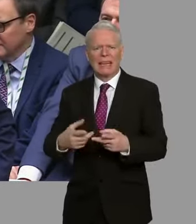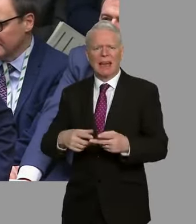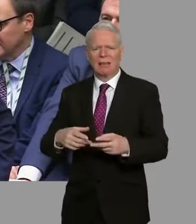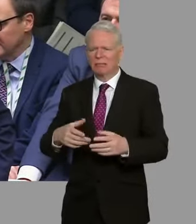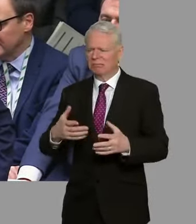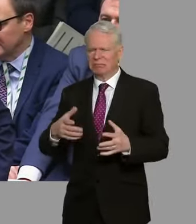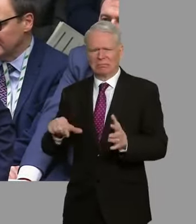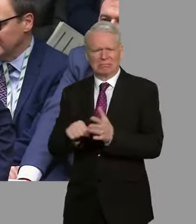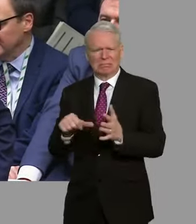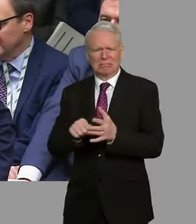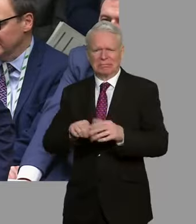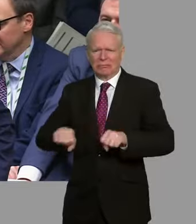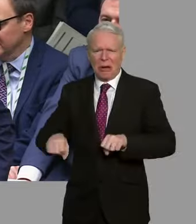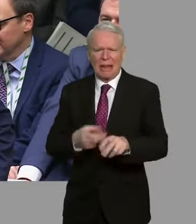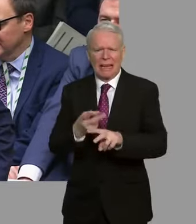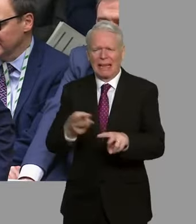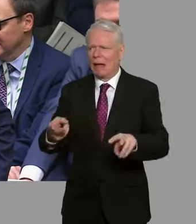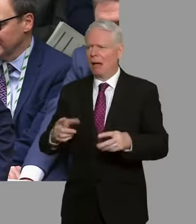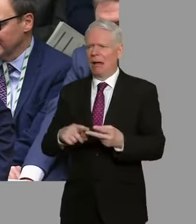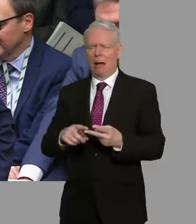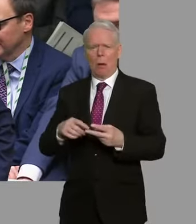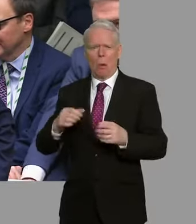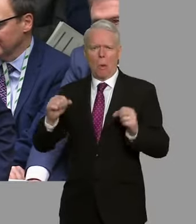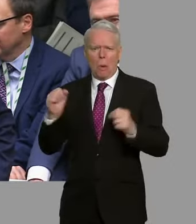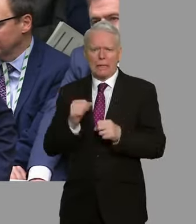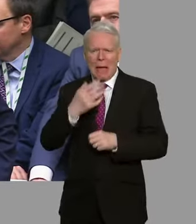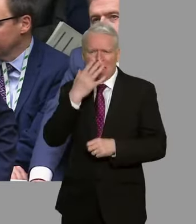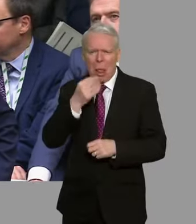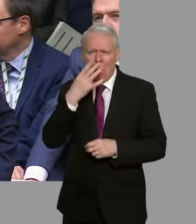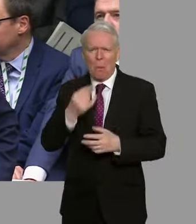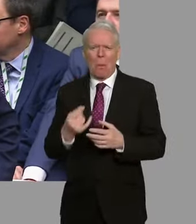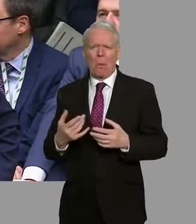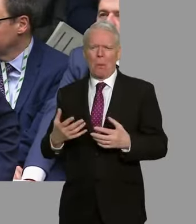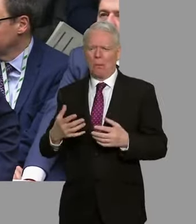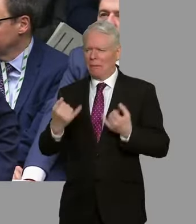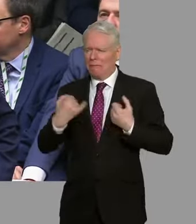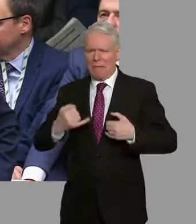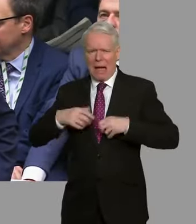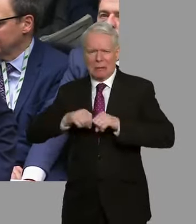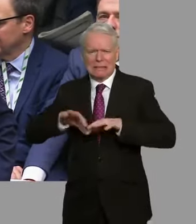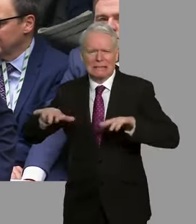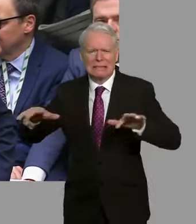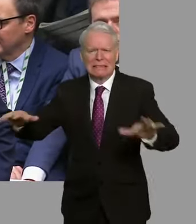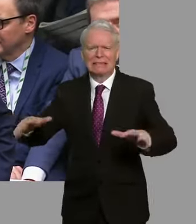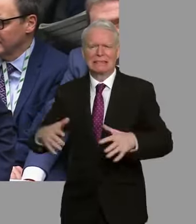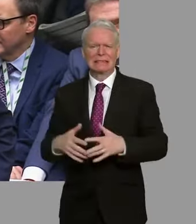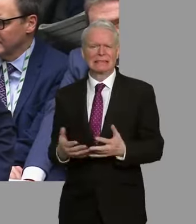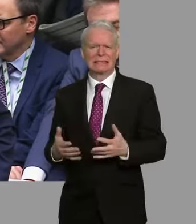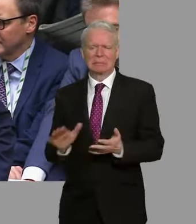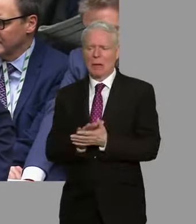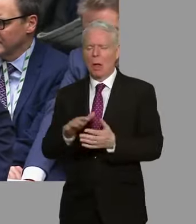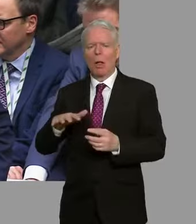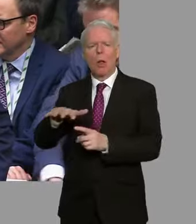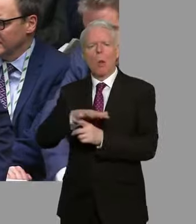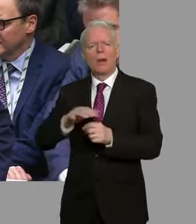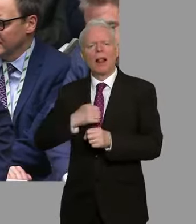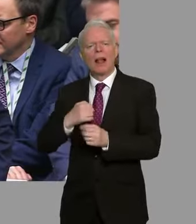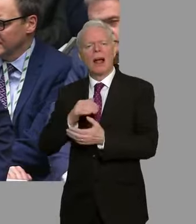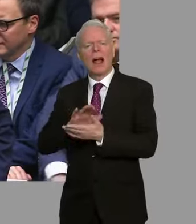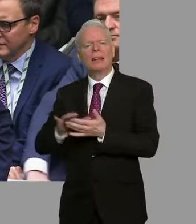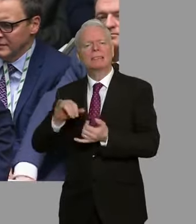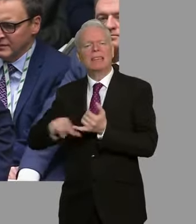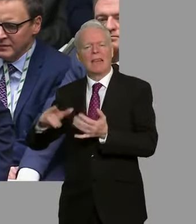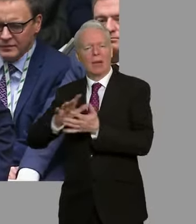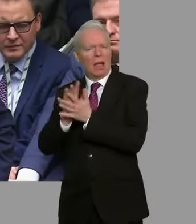Minister offer my residents in Dartford that the reforms and extra investment set out by the Secretary of State for Health